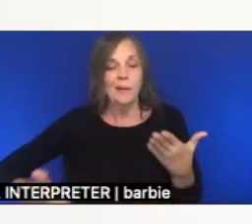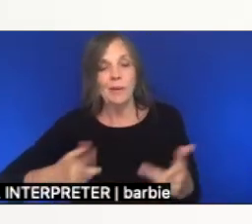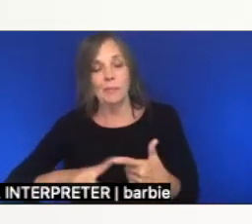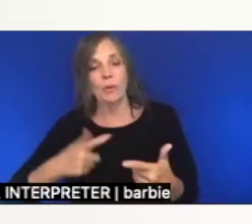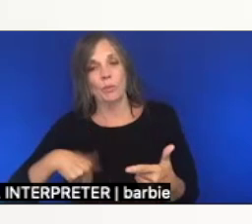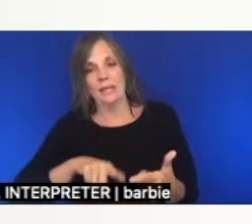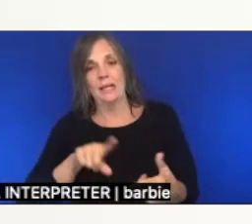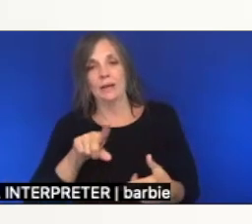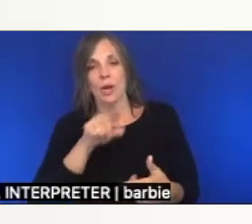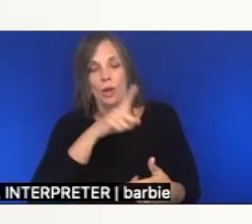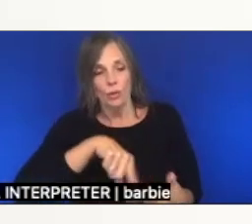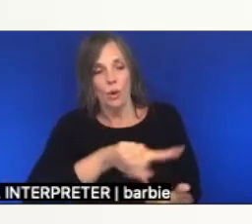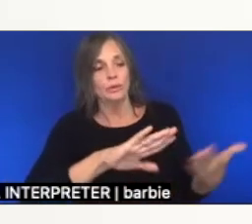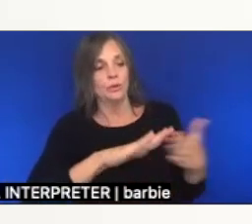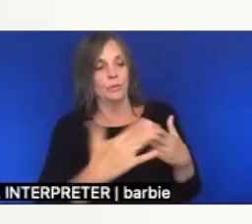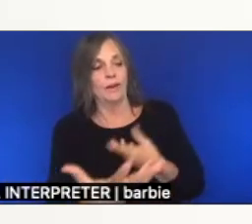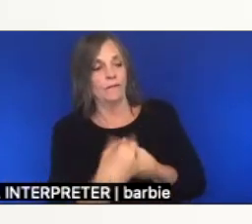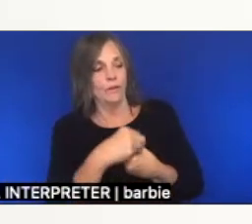have